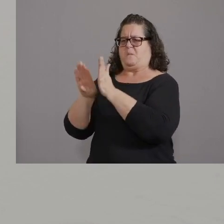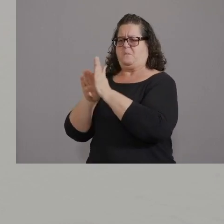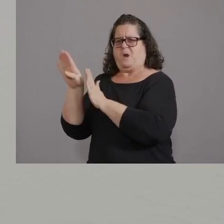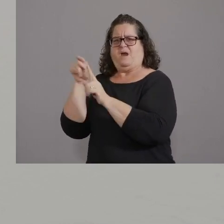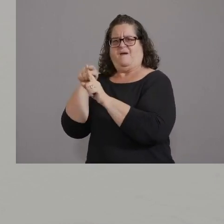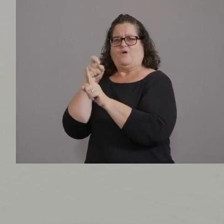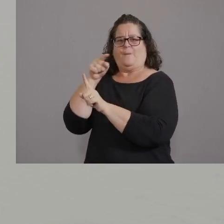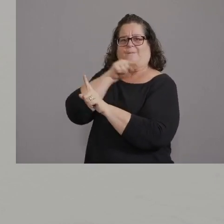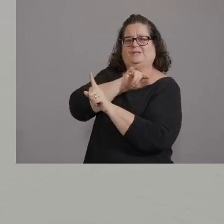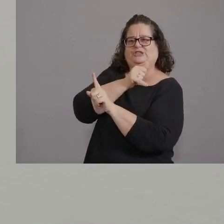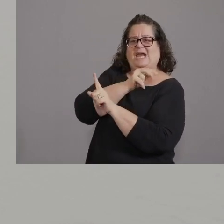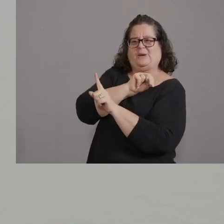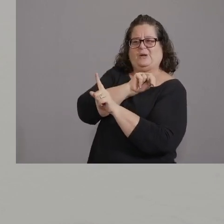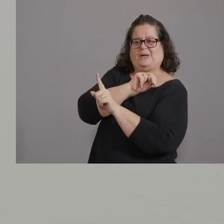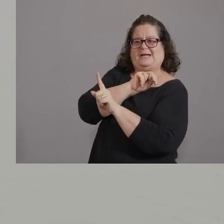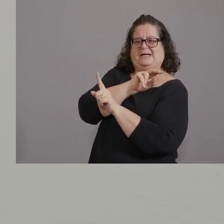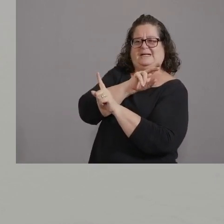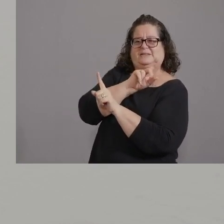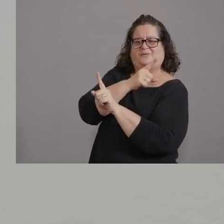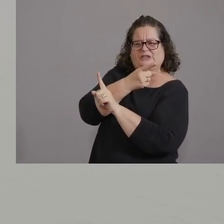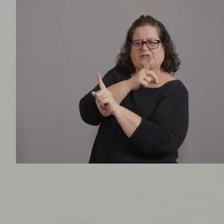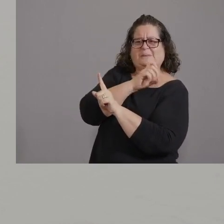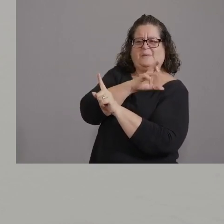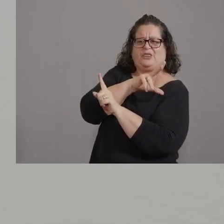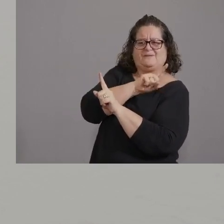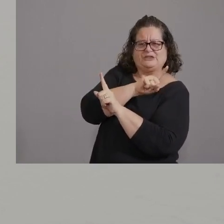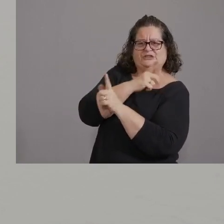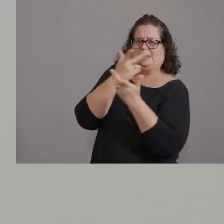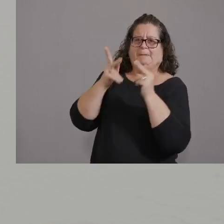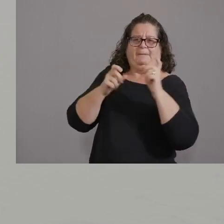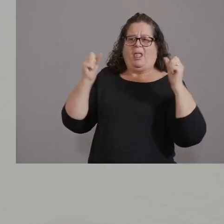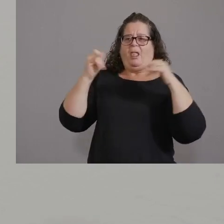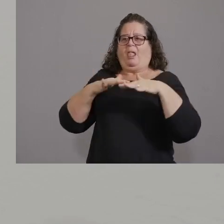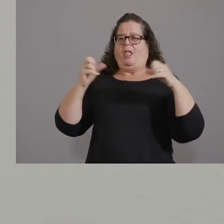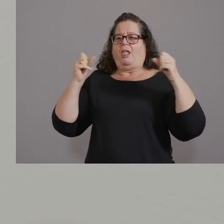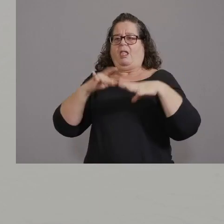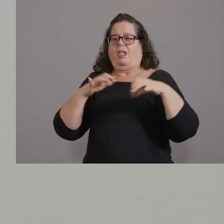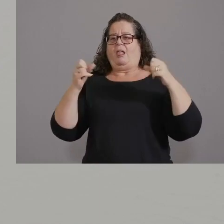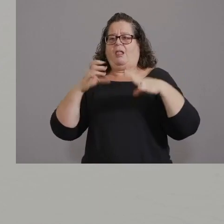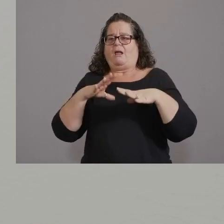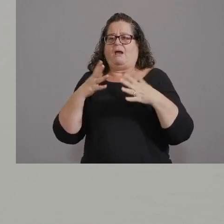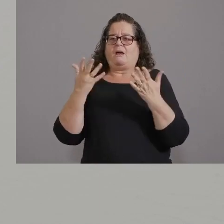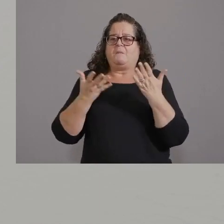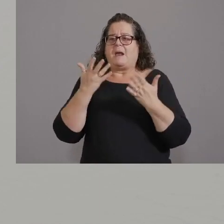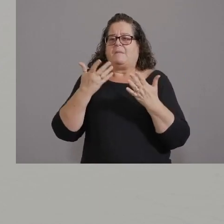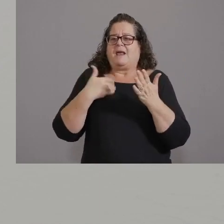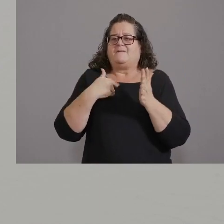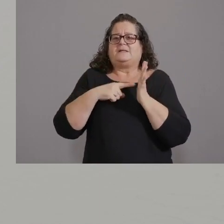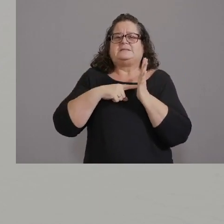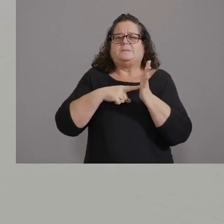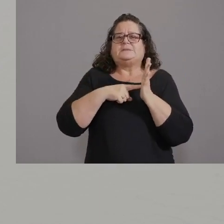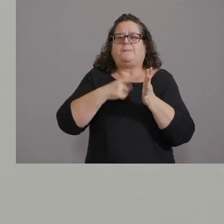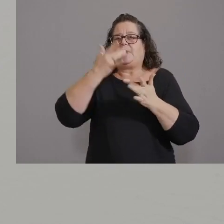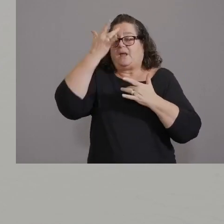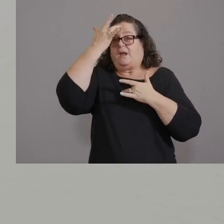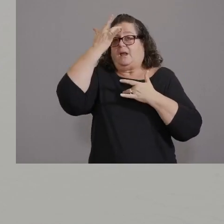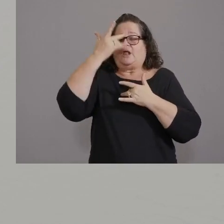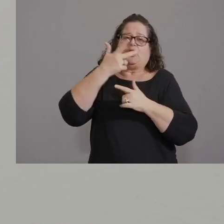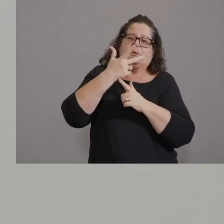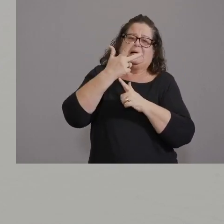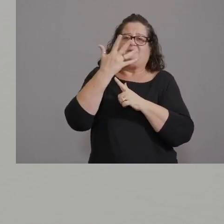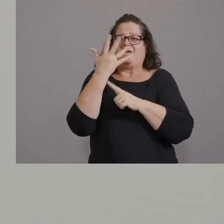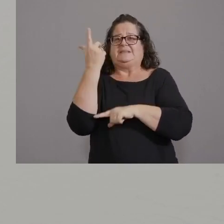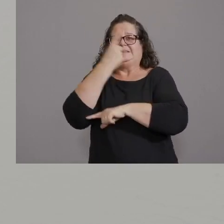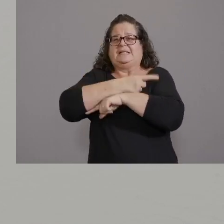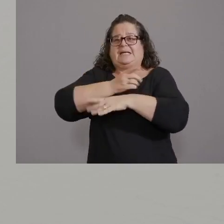Most people are going to develop symptoms 3 to 5 days after their exposure to COVID. And so, we know that people got together during those